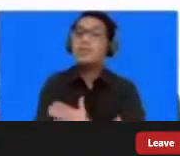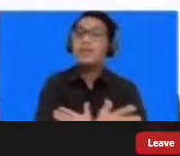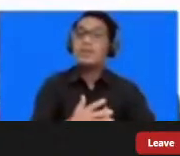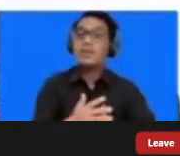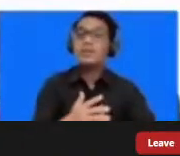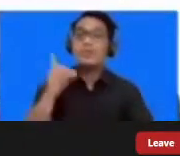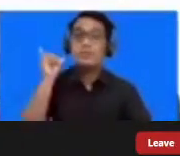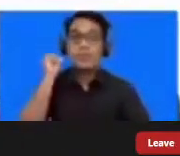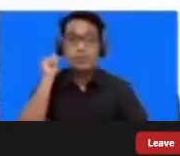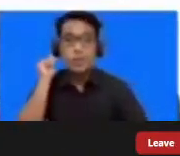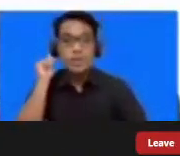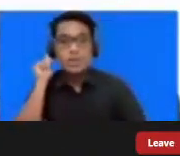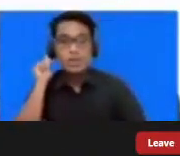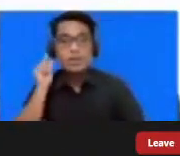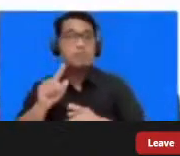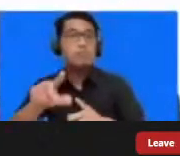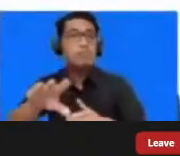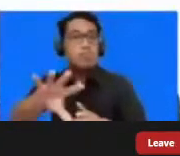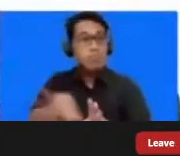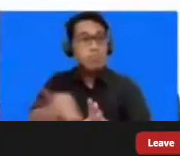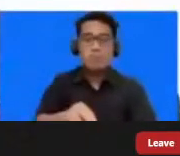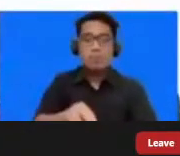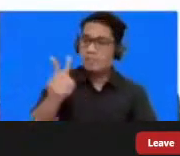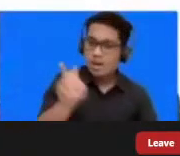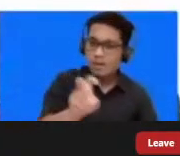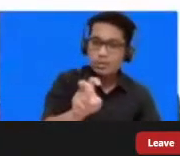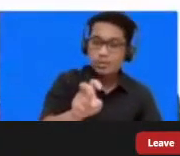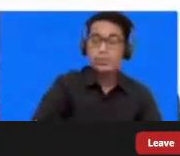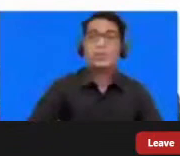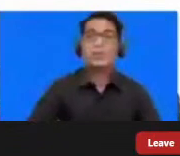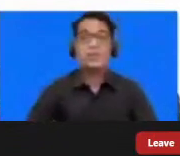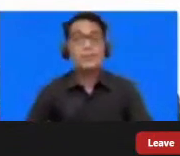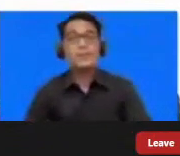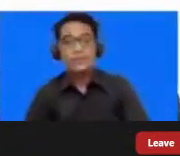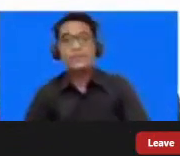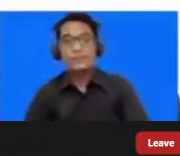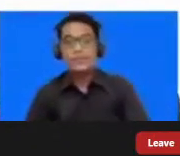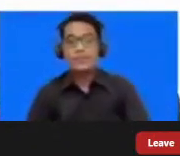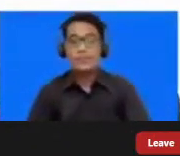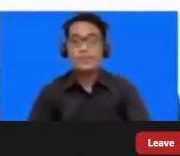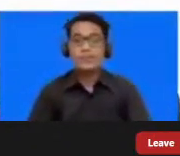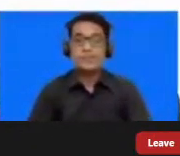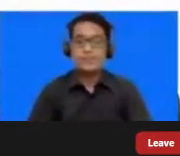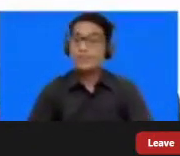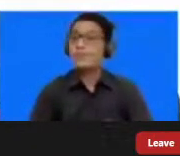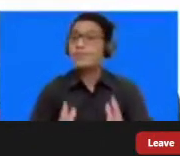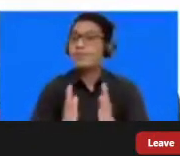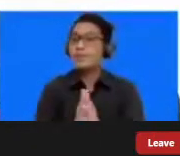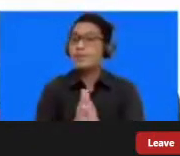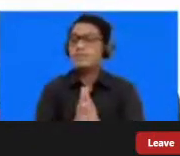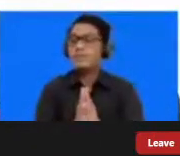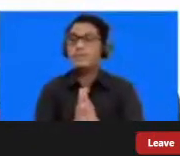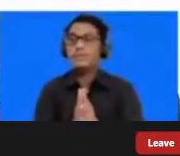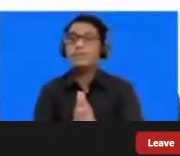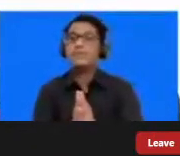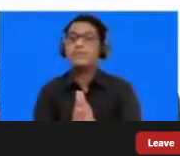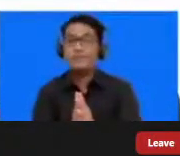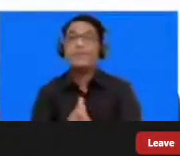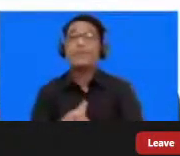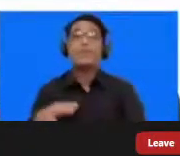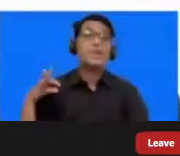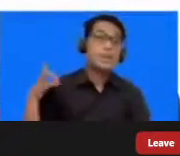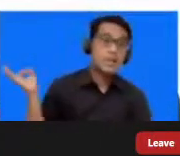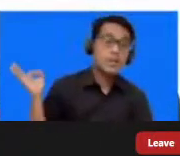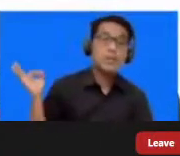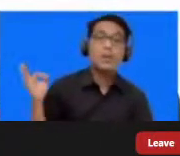WFP also formed a volunteers group in Kurigram district as a part